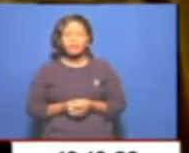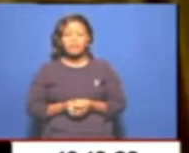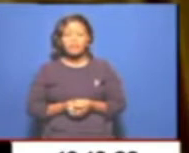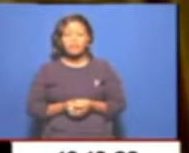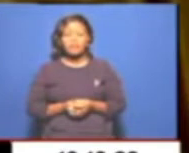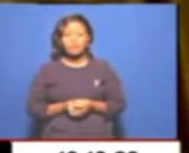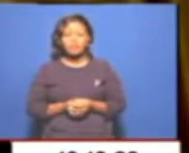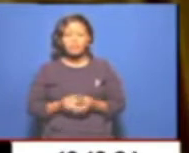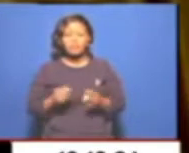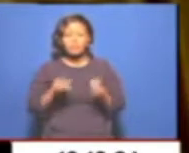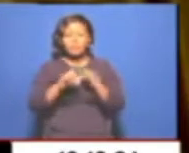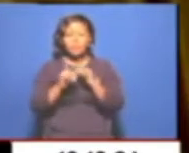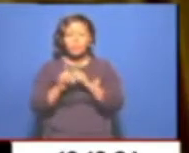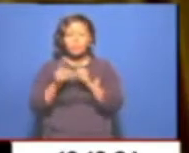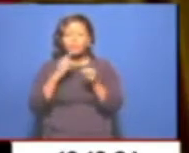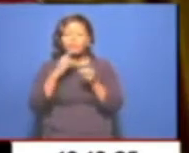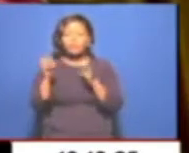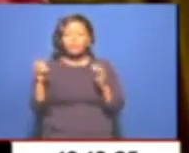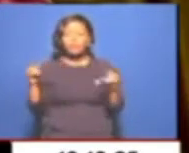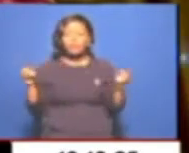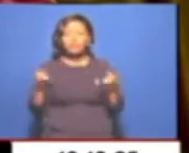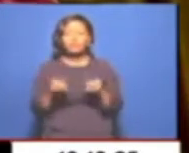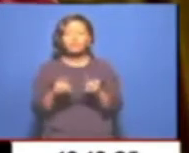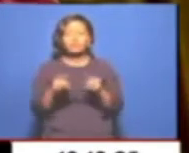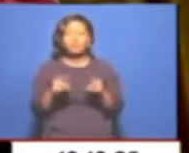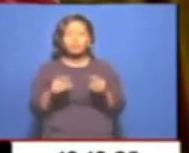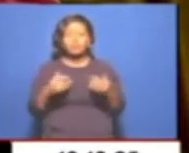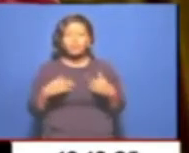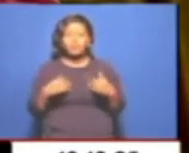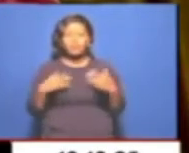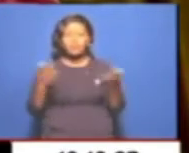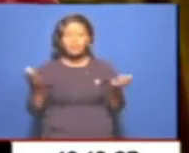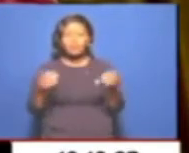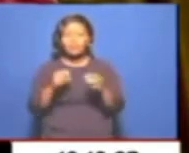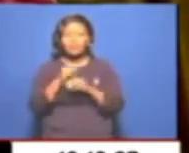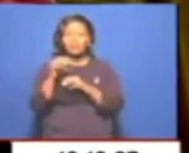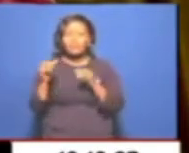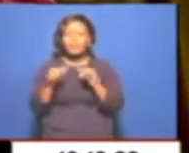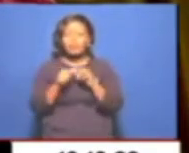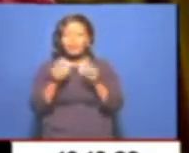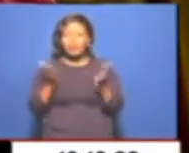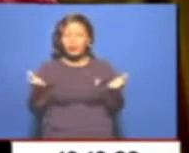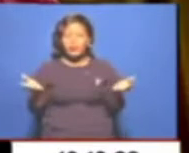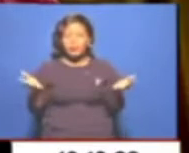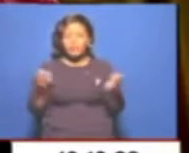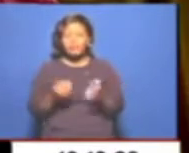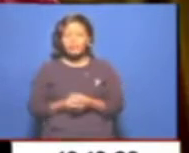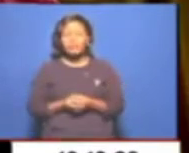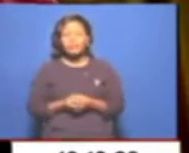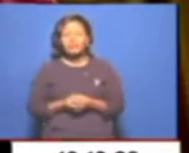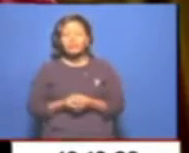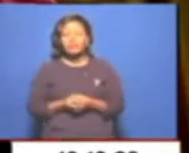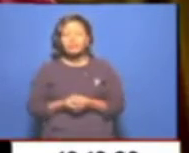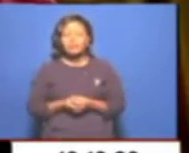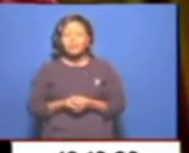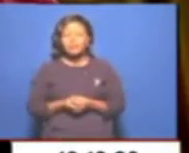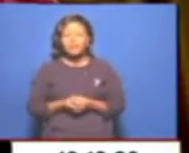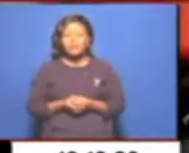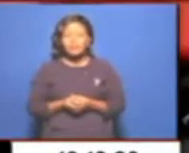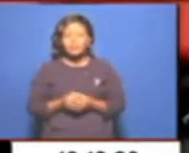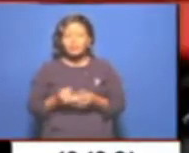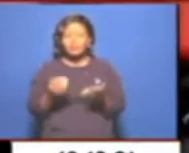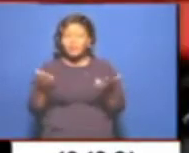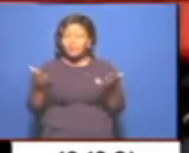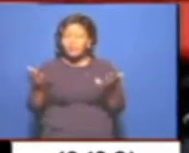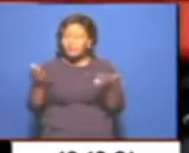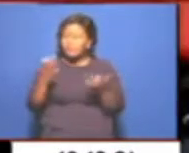I will touch on briefly to the other petition of appeal, Morara Omoke's one. I know there's been almost